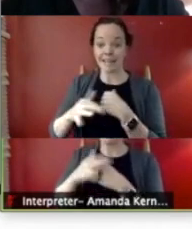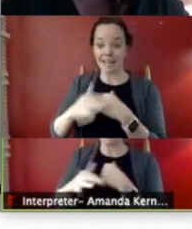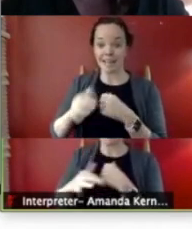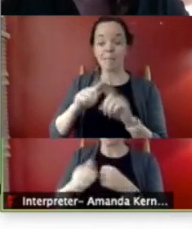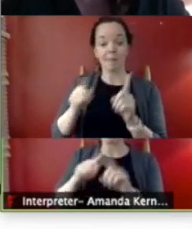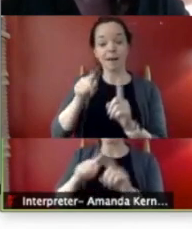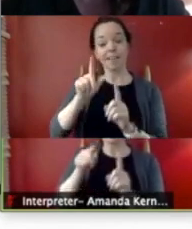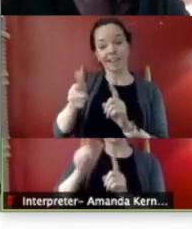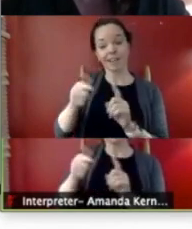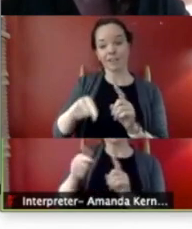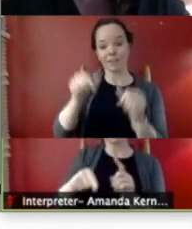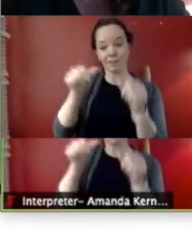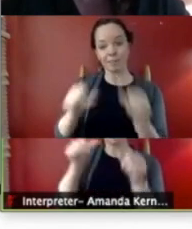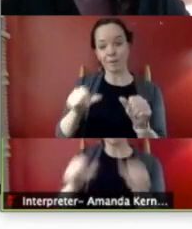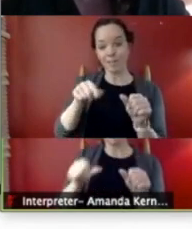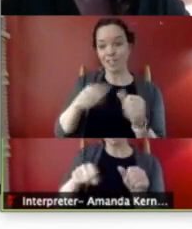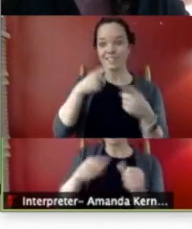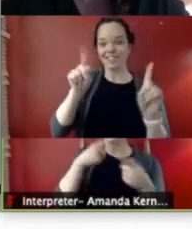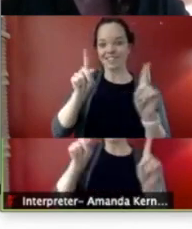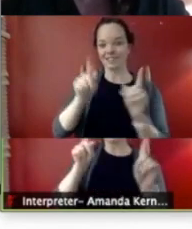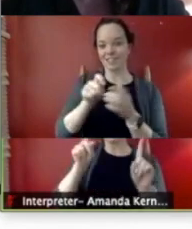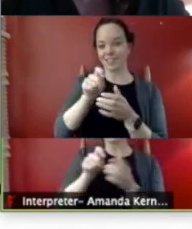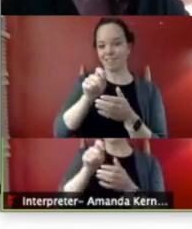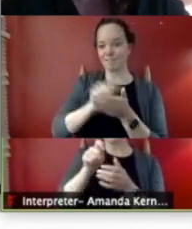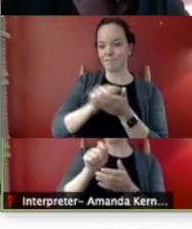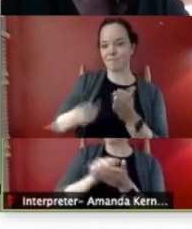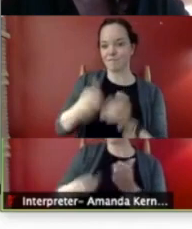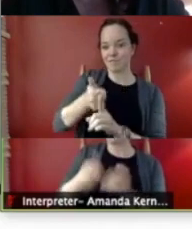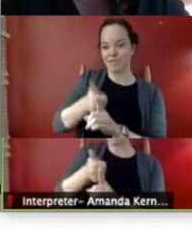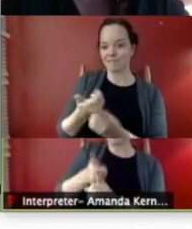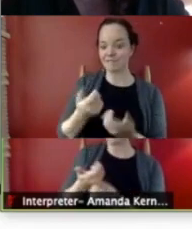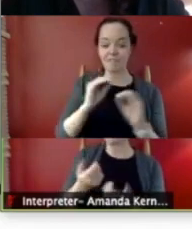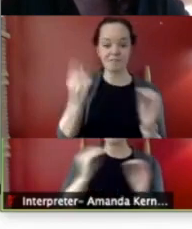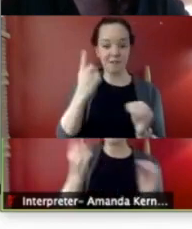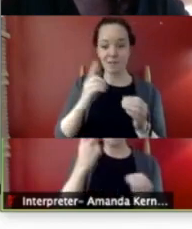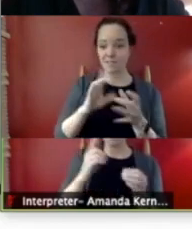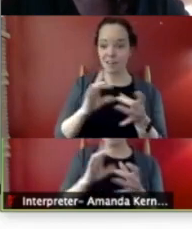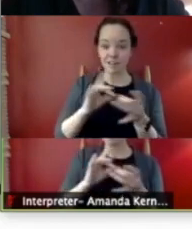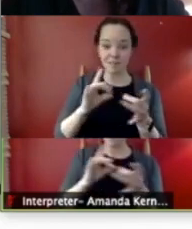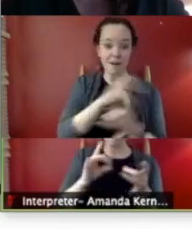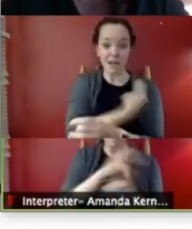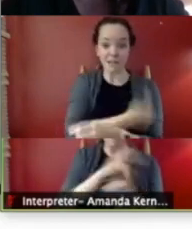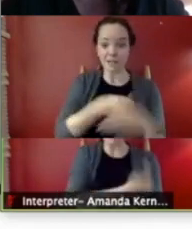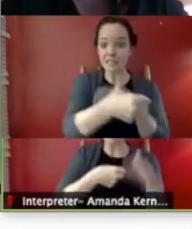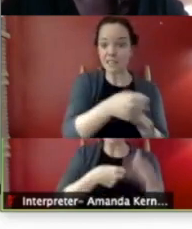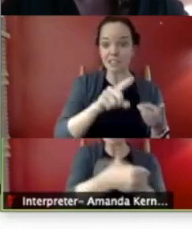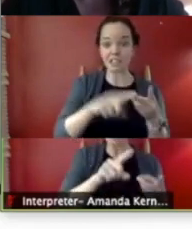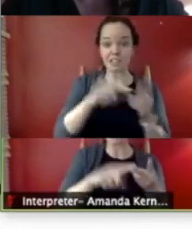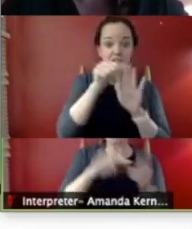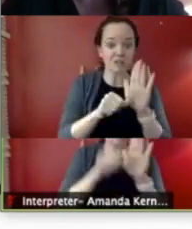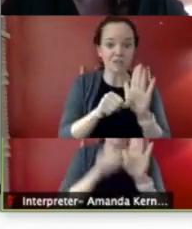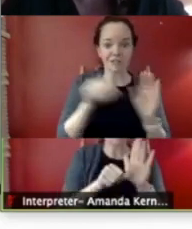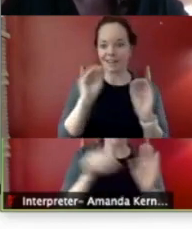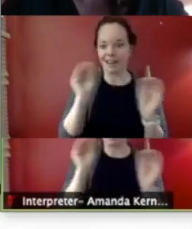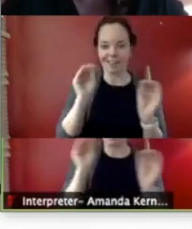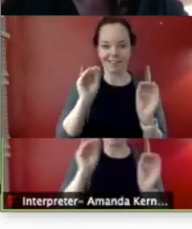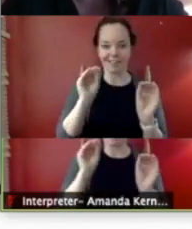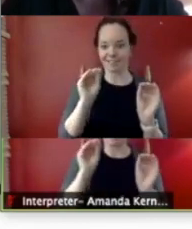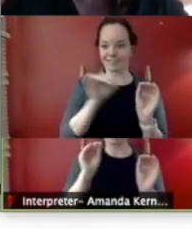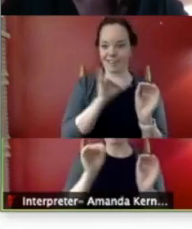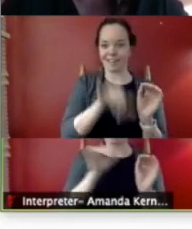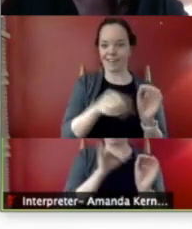later. No one talked about any hospitalizations or surgeries resulting from self-removal attempts. Next slide.